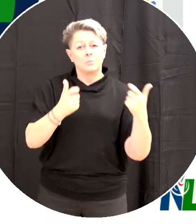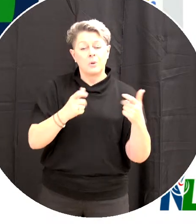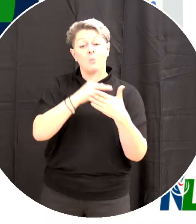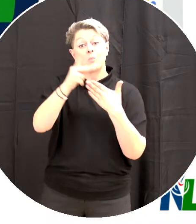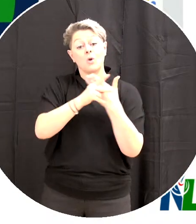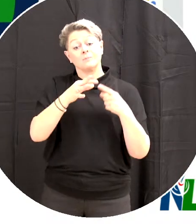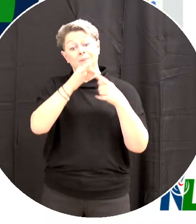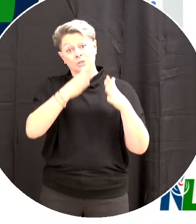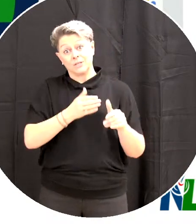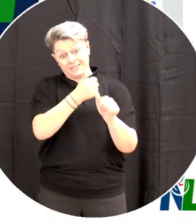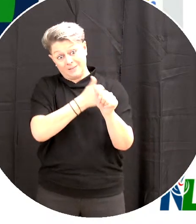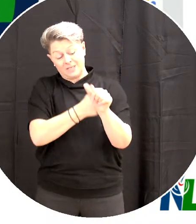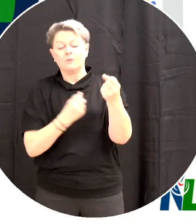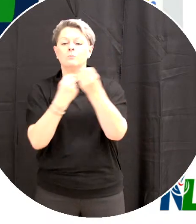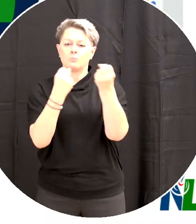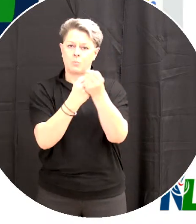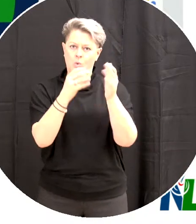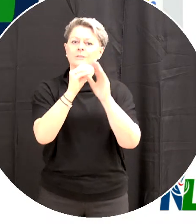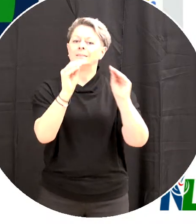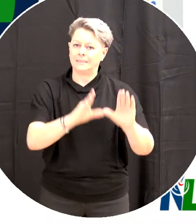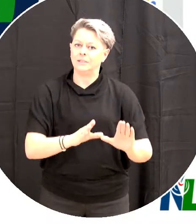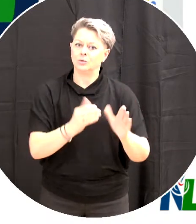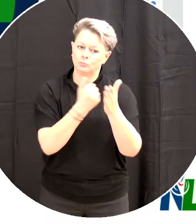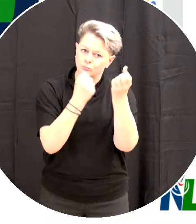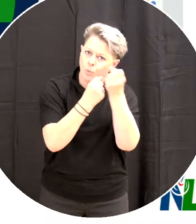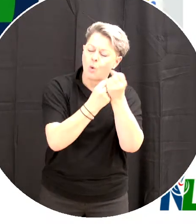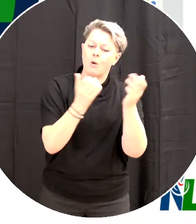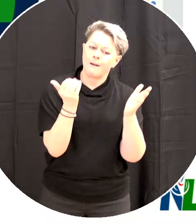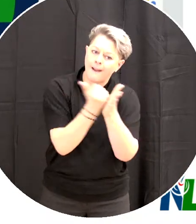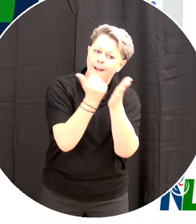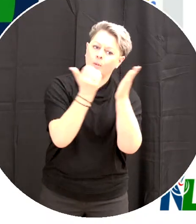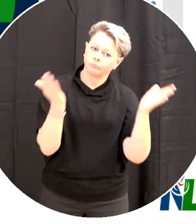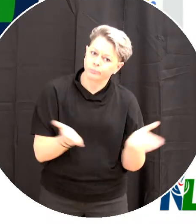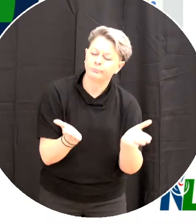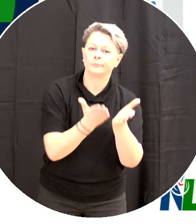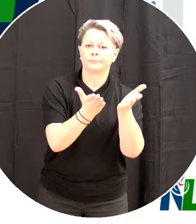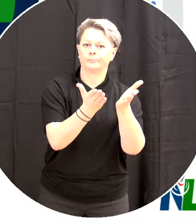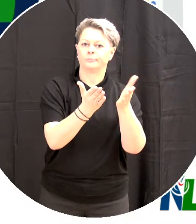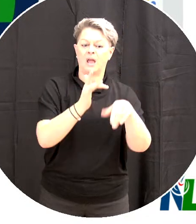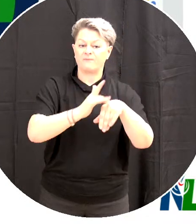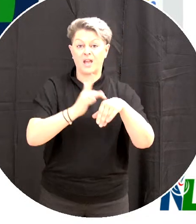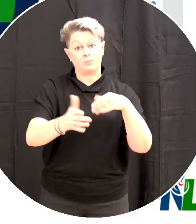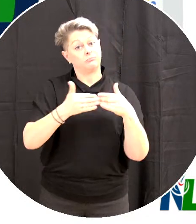their support of teachers and are available as we go forward.